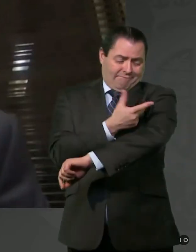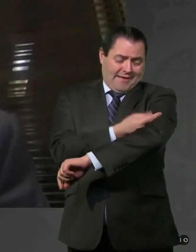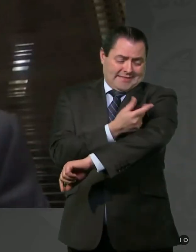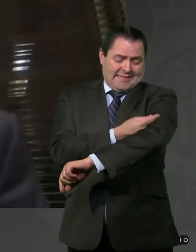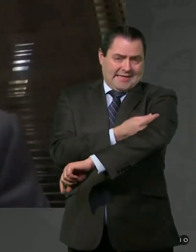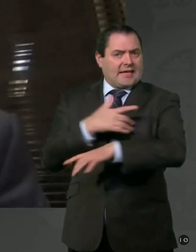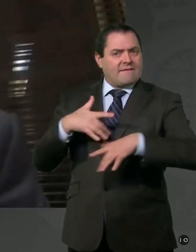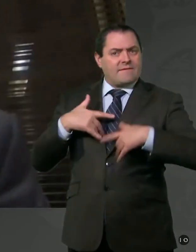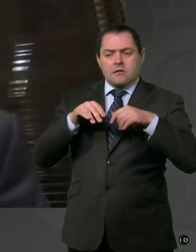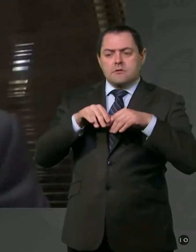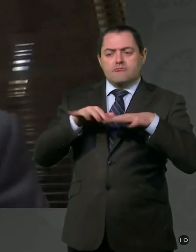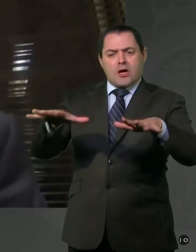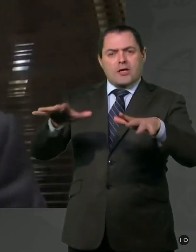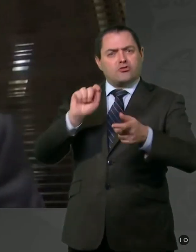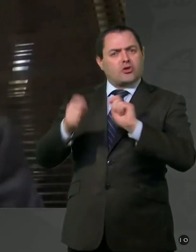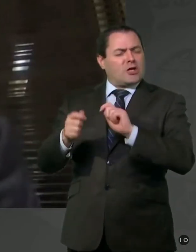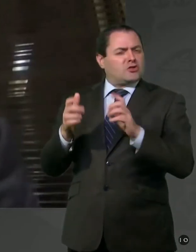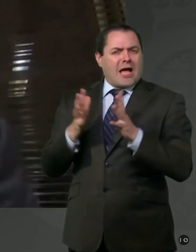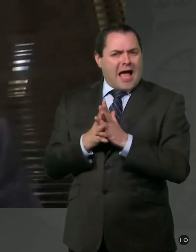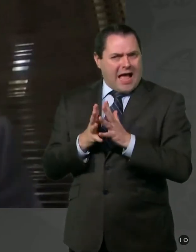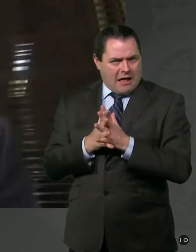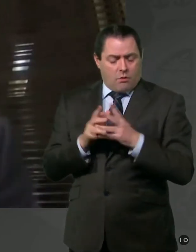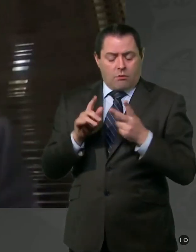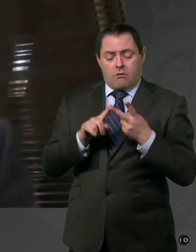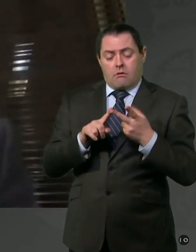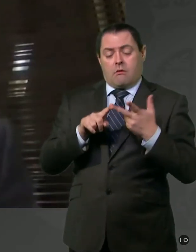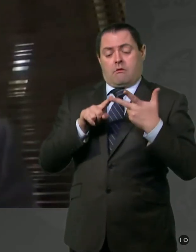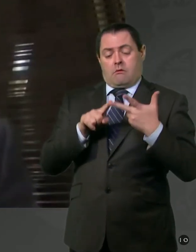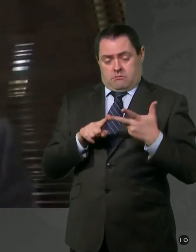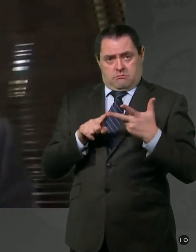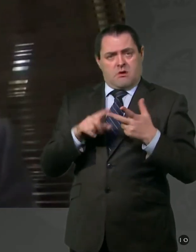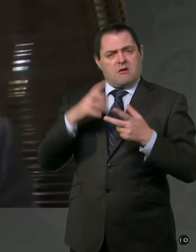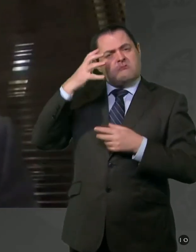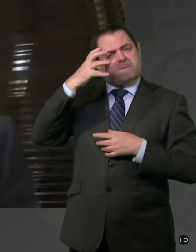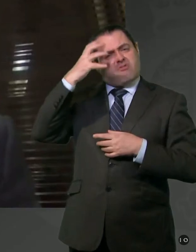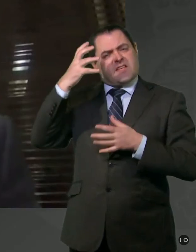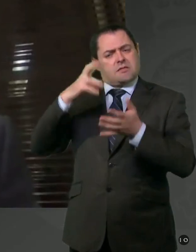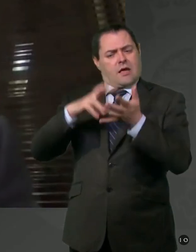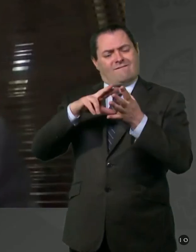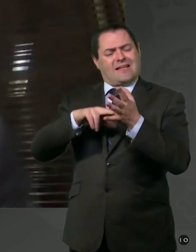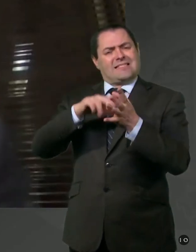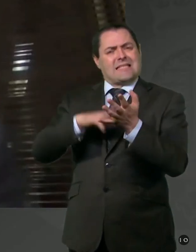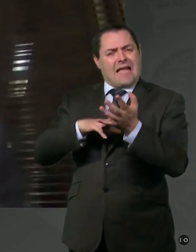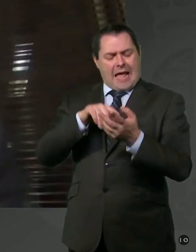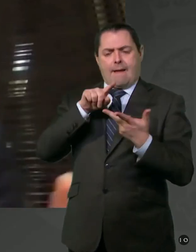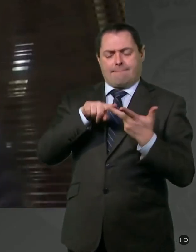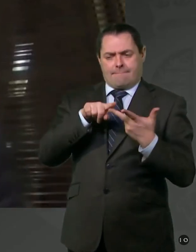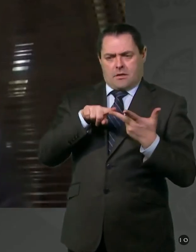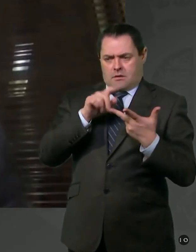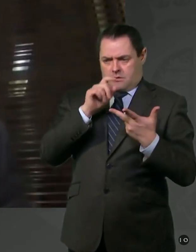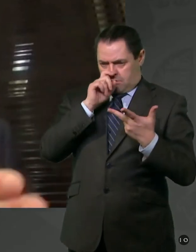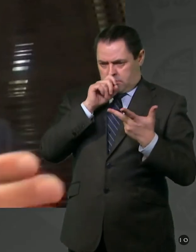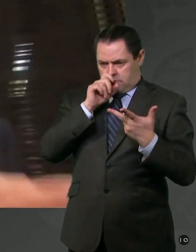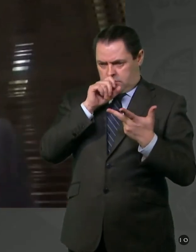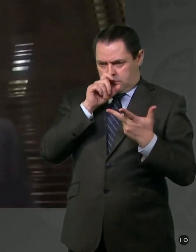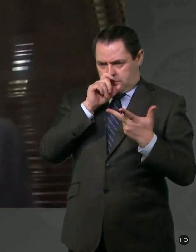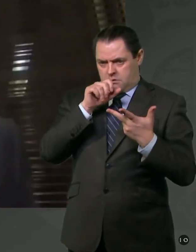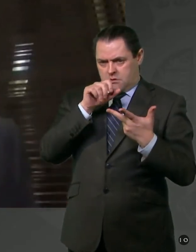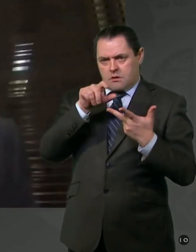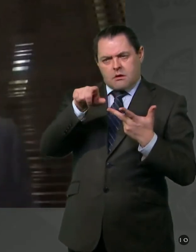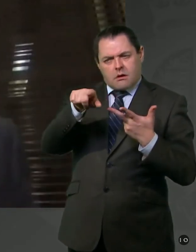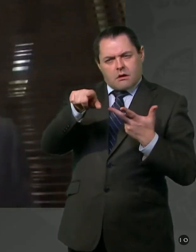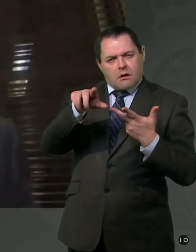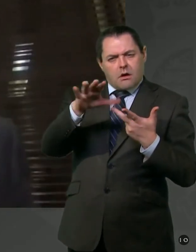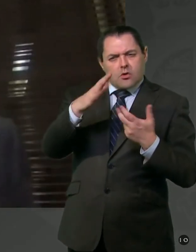for Professor Van Tam, if I may, can you just talk us through how schools can both be vectors